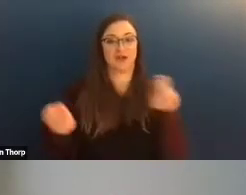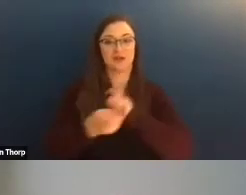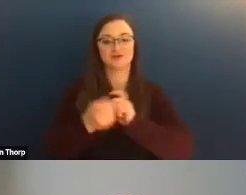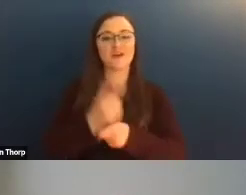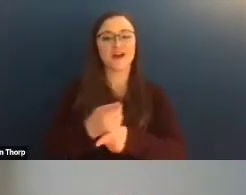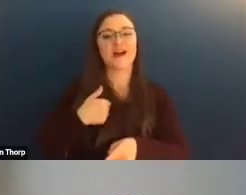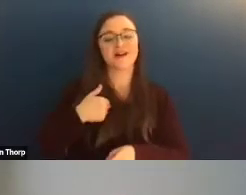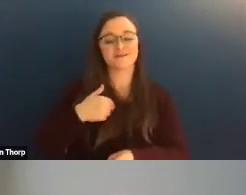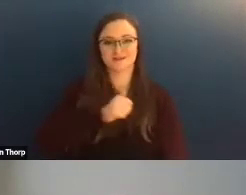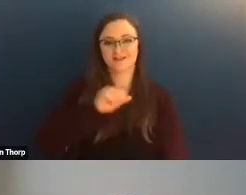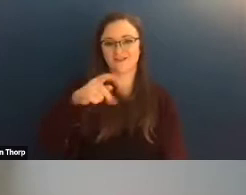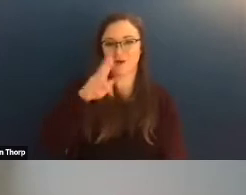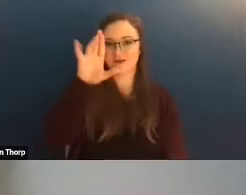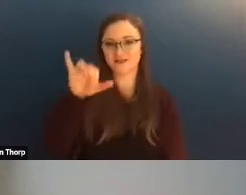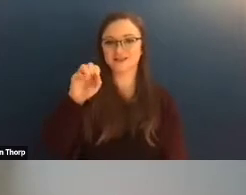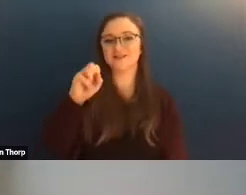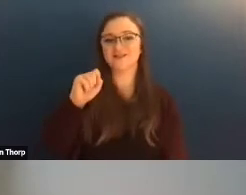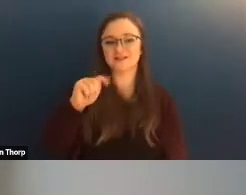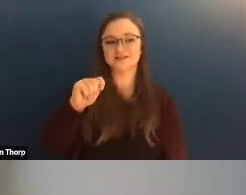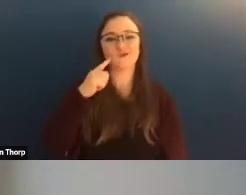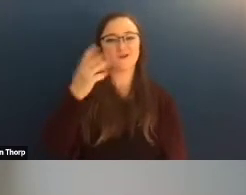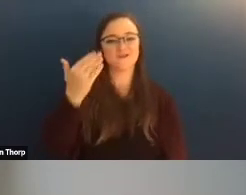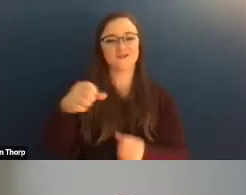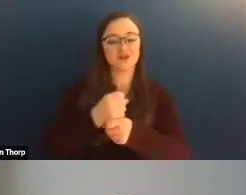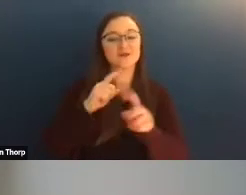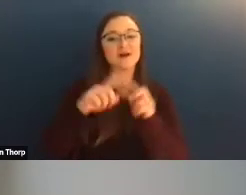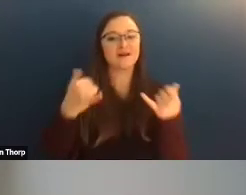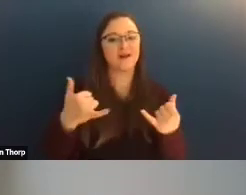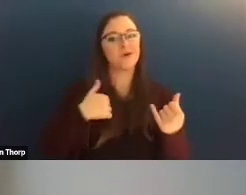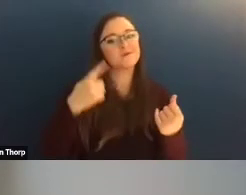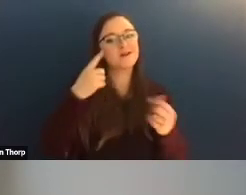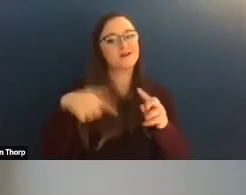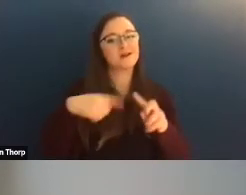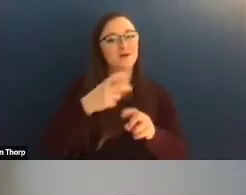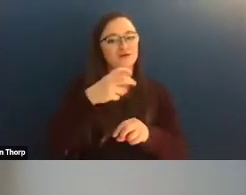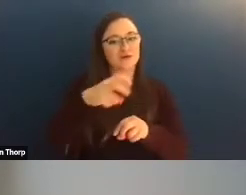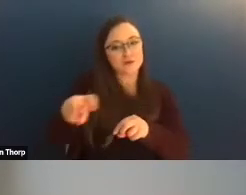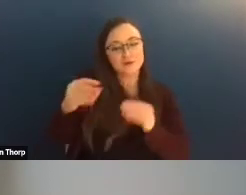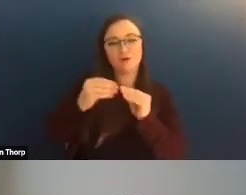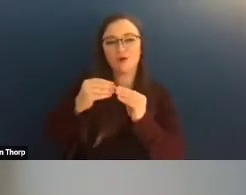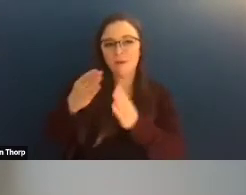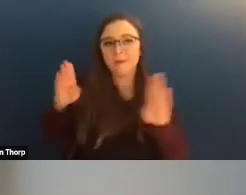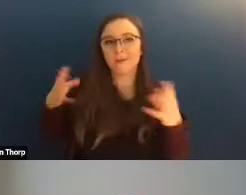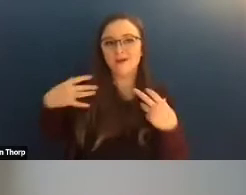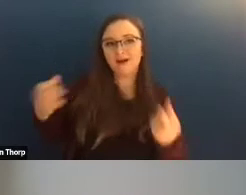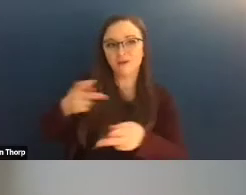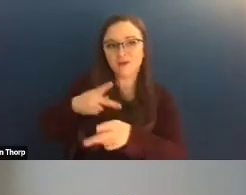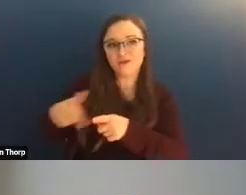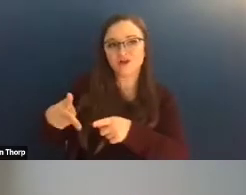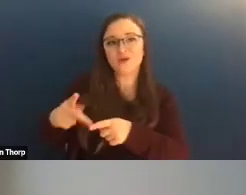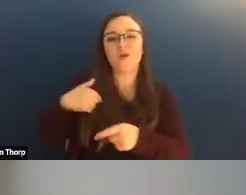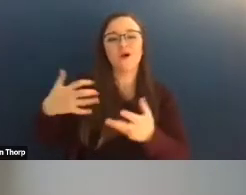now. And so I'm kind of at a point in my life where I'm wanting to transition into becoming more of a public health professional. So kind of focusing